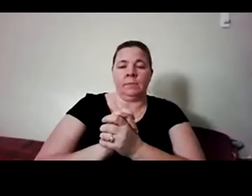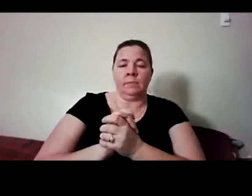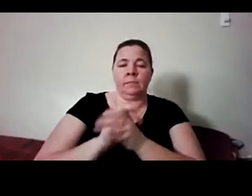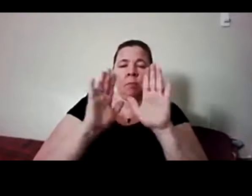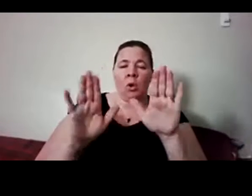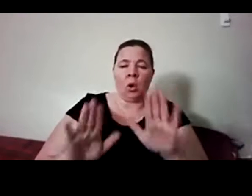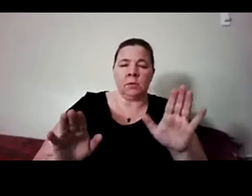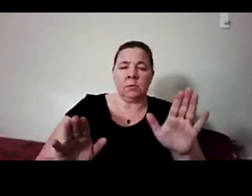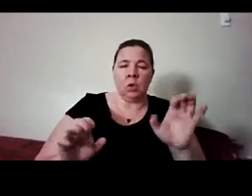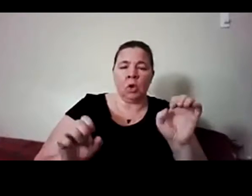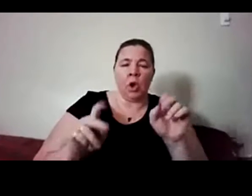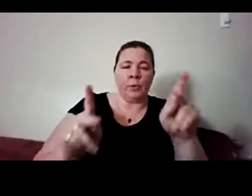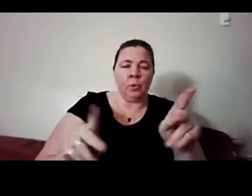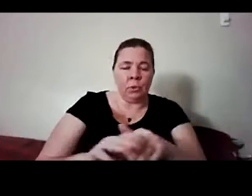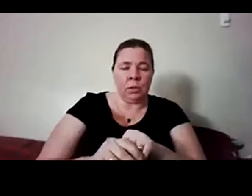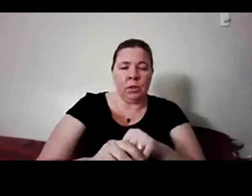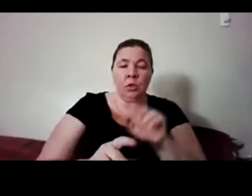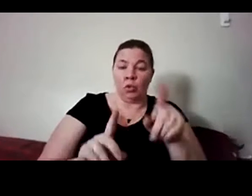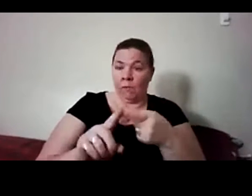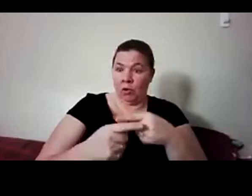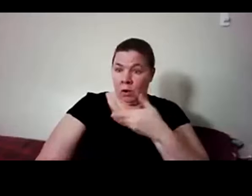member has invited you to. Jump on it.